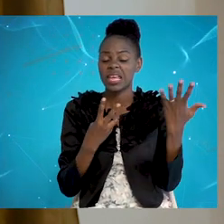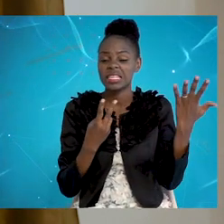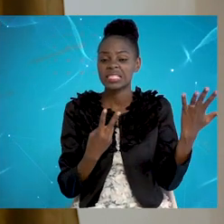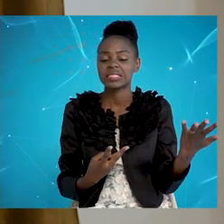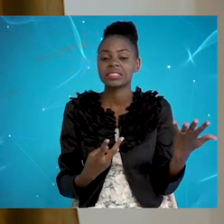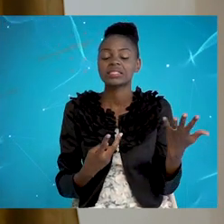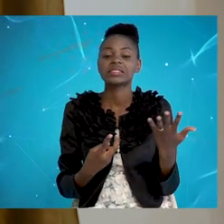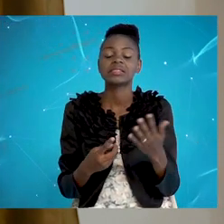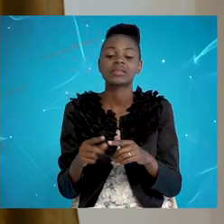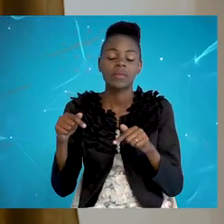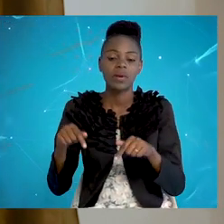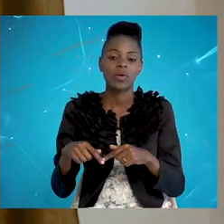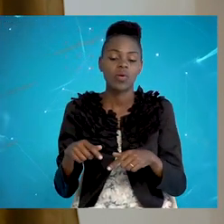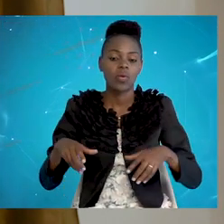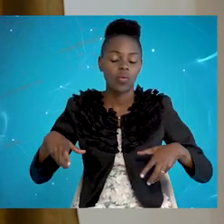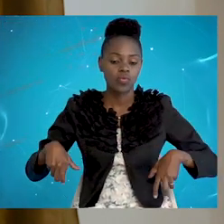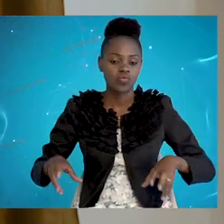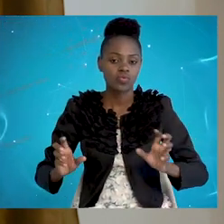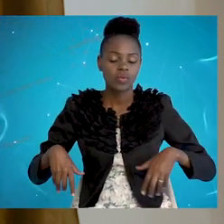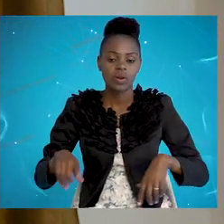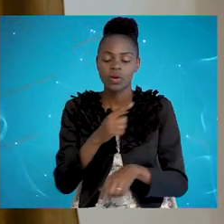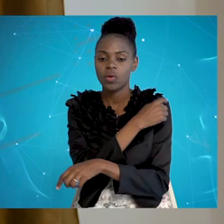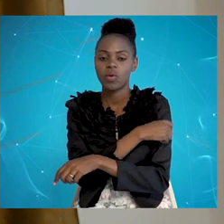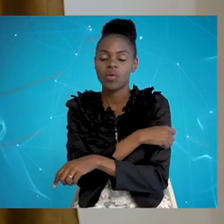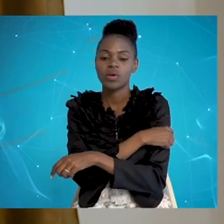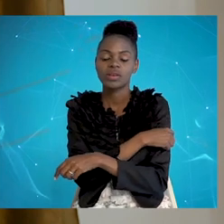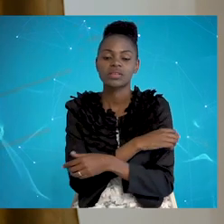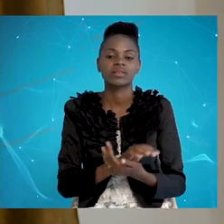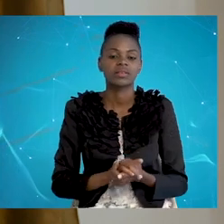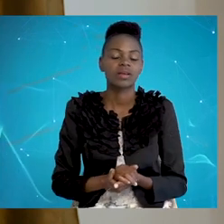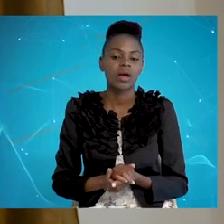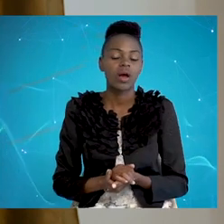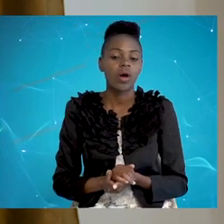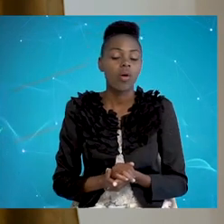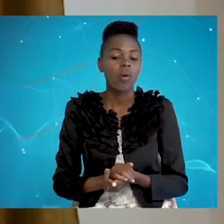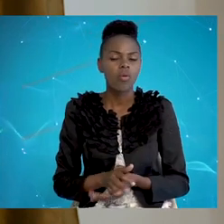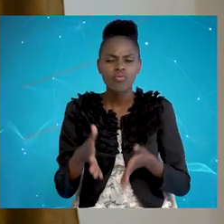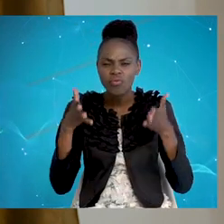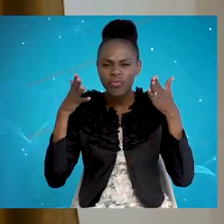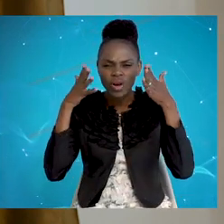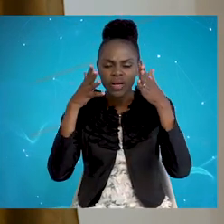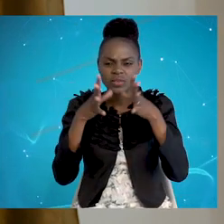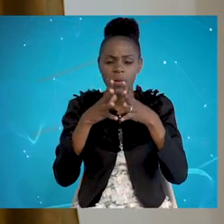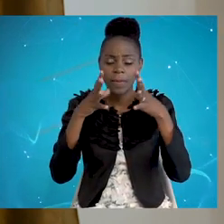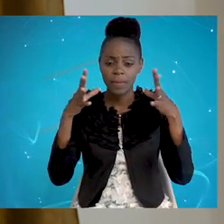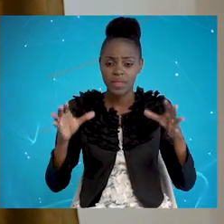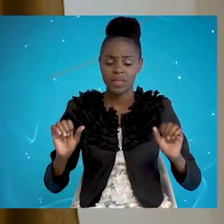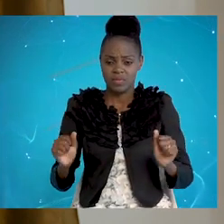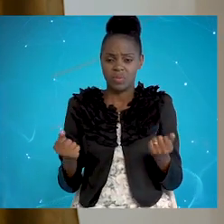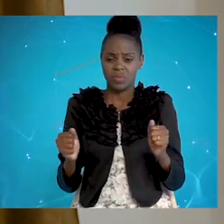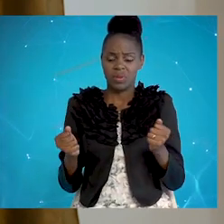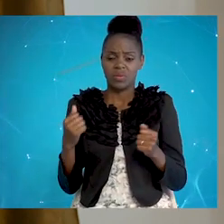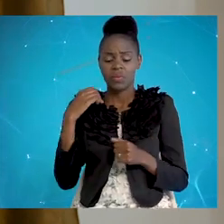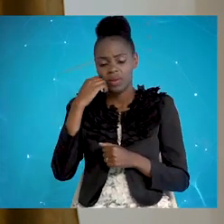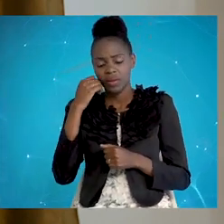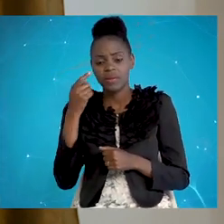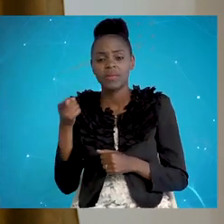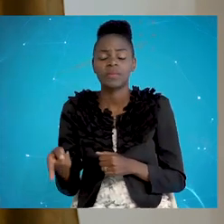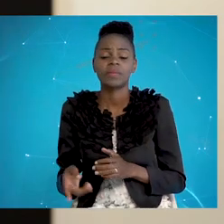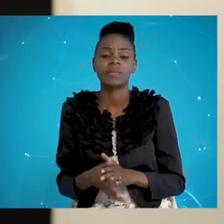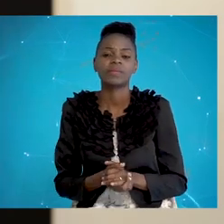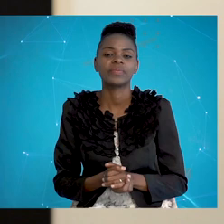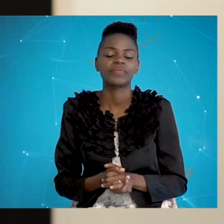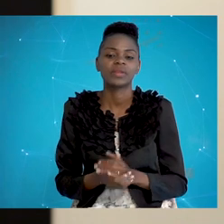Programme in Queen's Hospital and at Kuhes. And my main interest is typhoid fever.